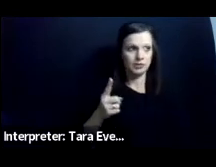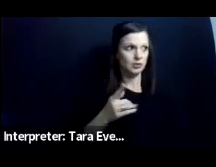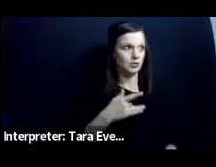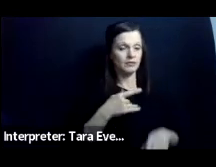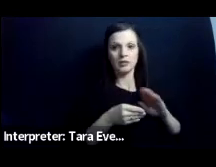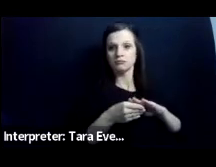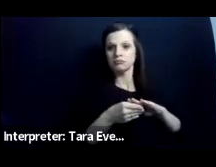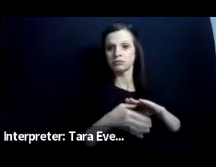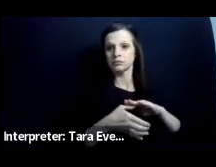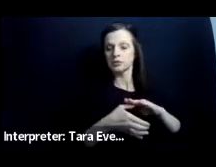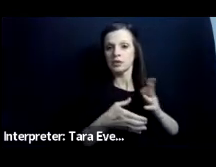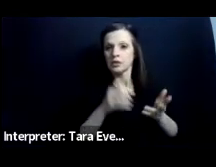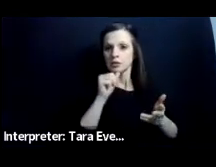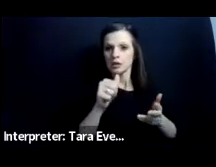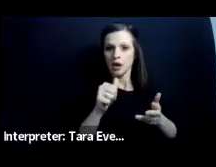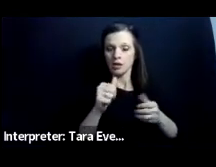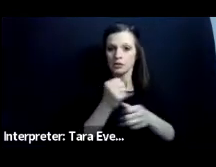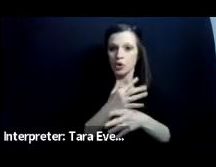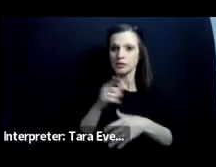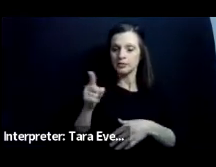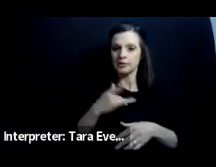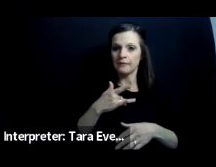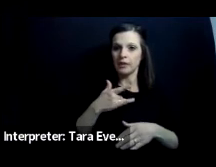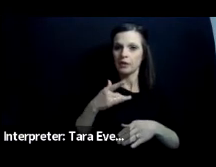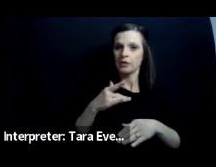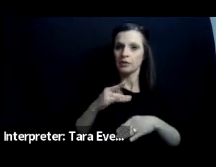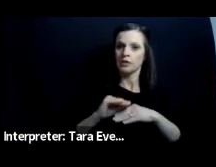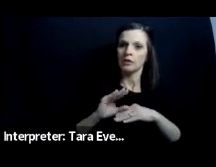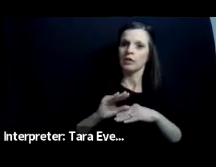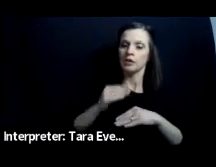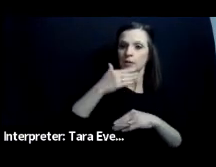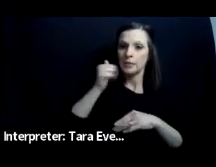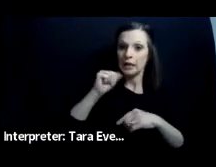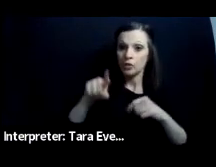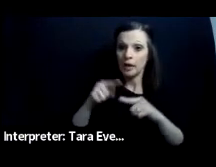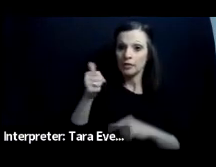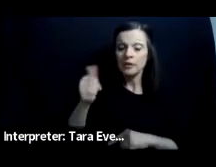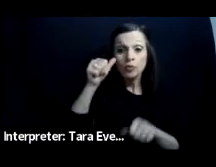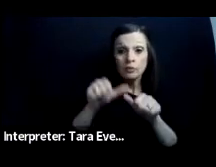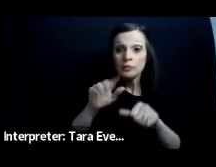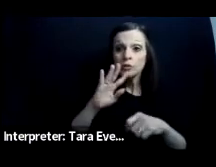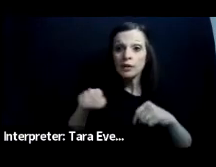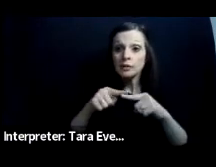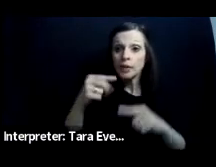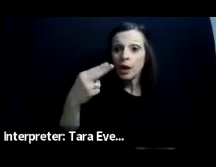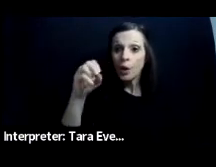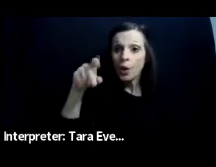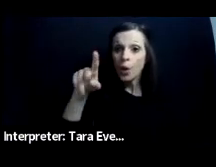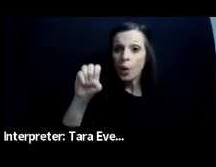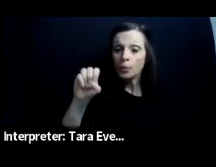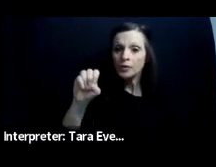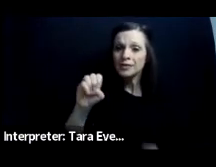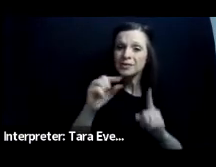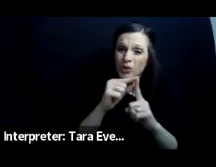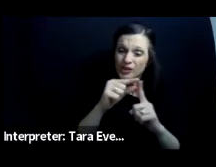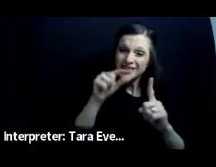about themselves. Remember what we talked about, need and hope? Okay, words are the problem. Why, again,